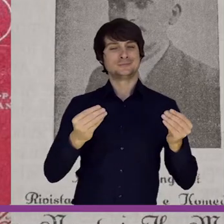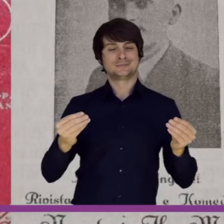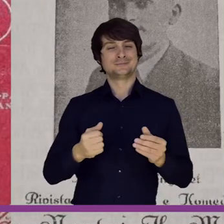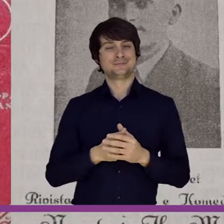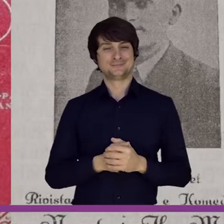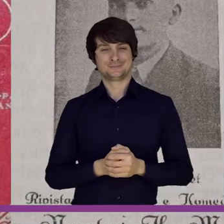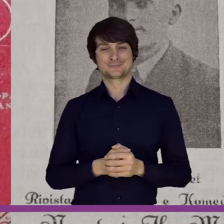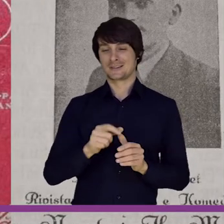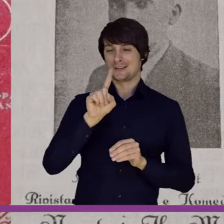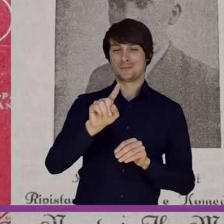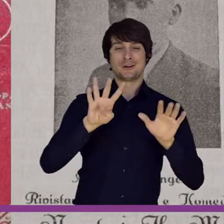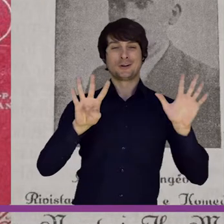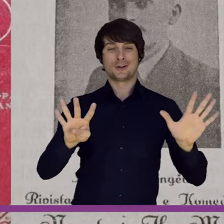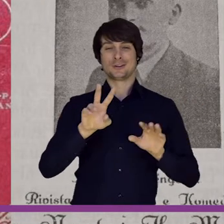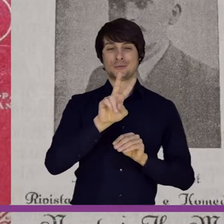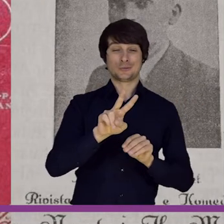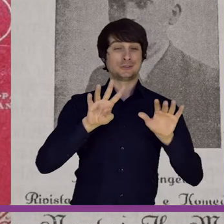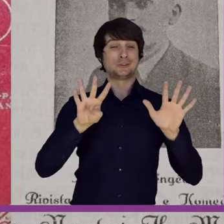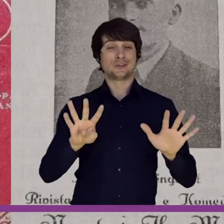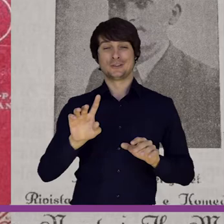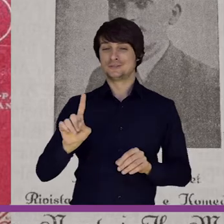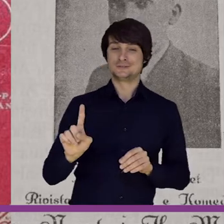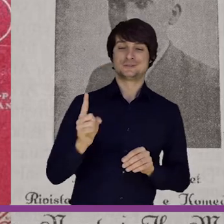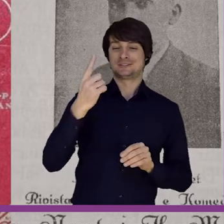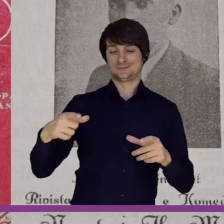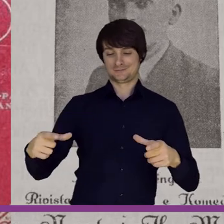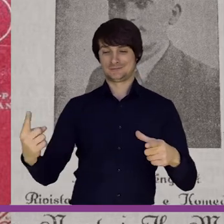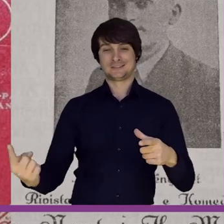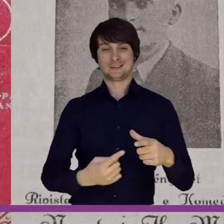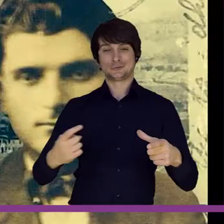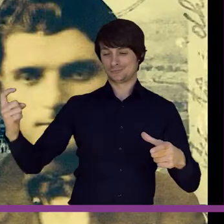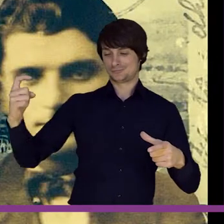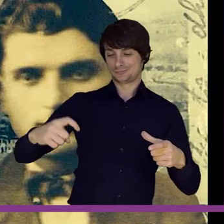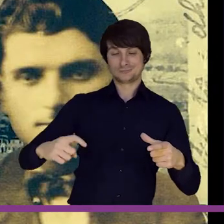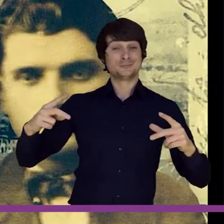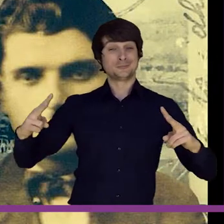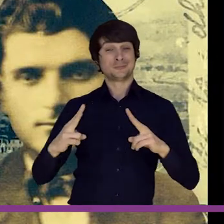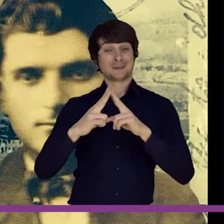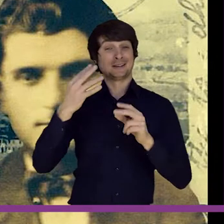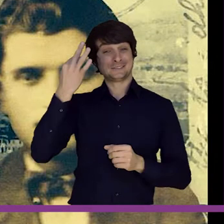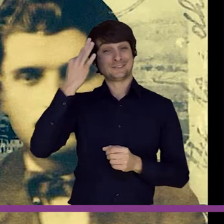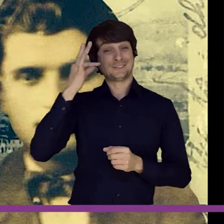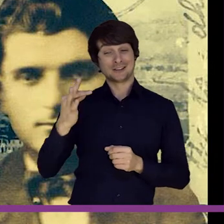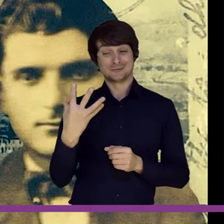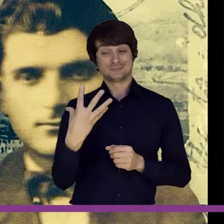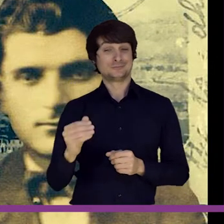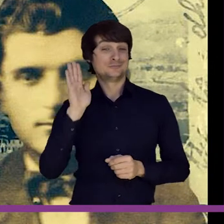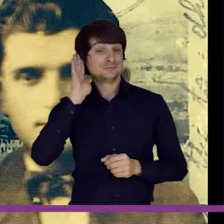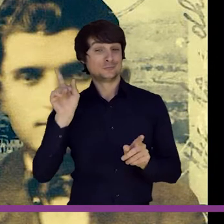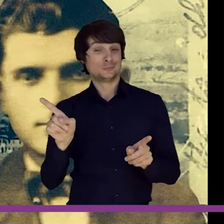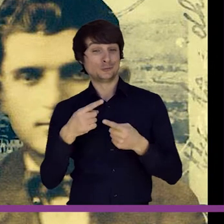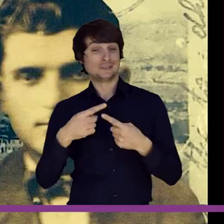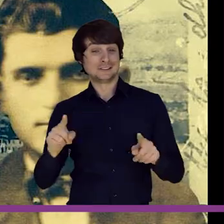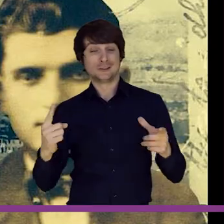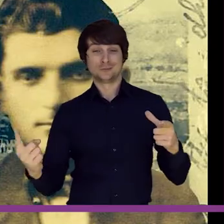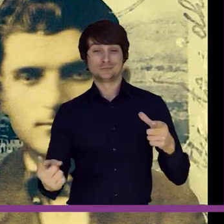in 1929 with a combination of the sounds of Neco Muka's polyphony and the classical music of Tefta